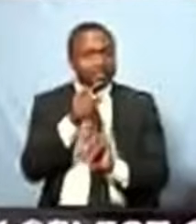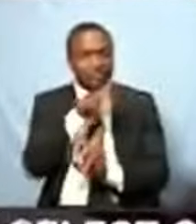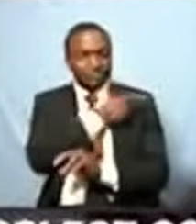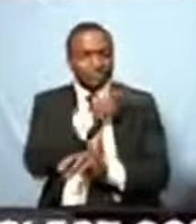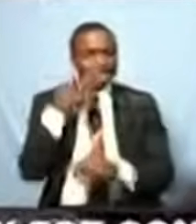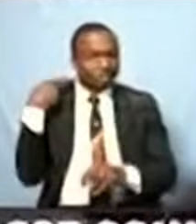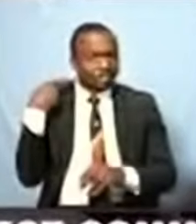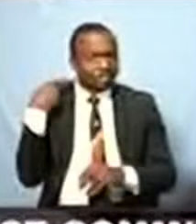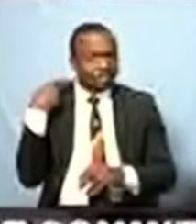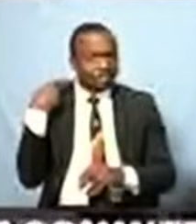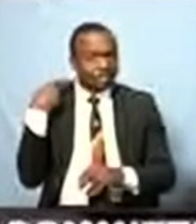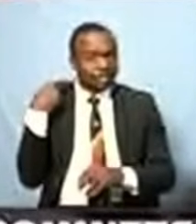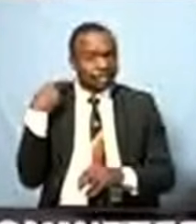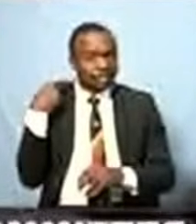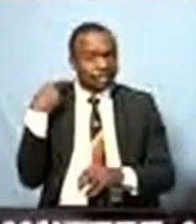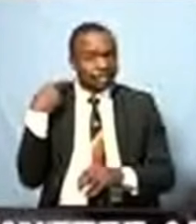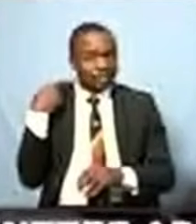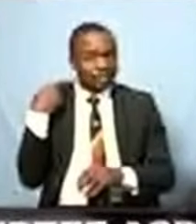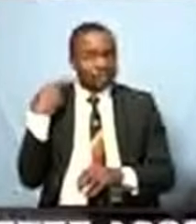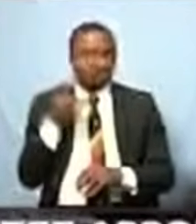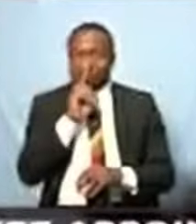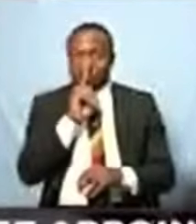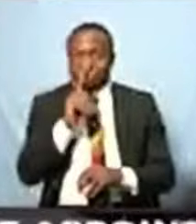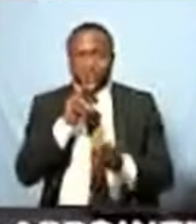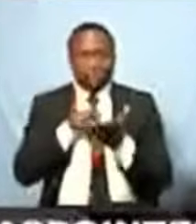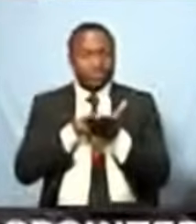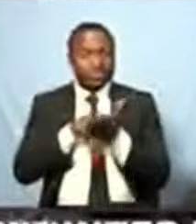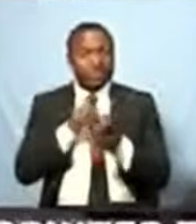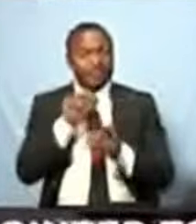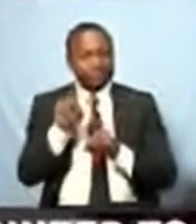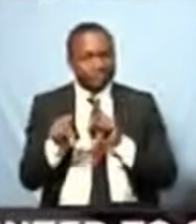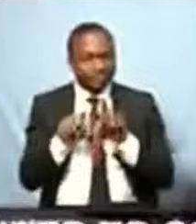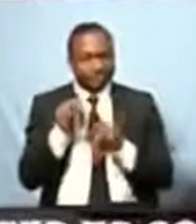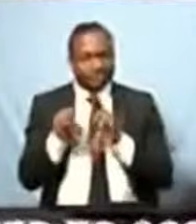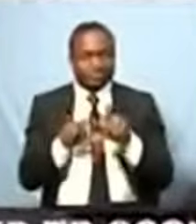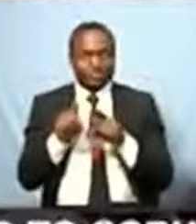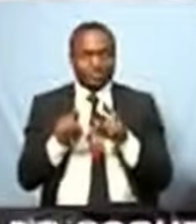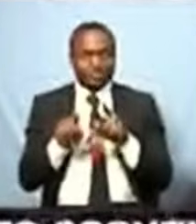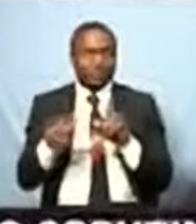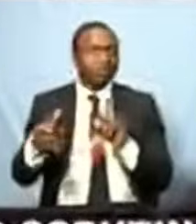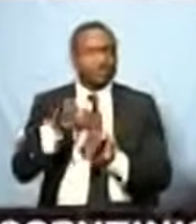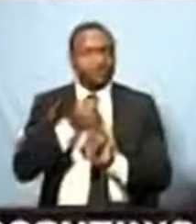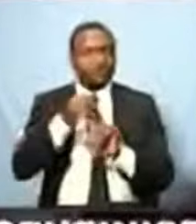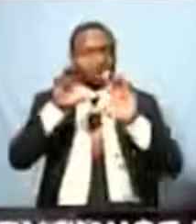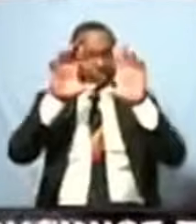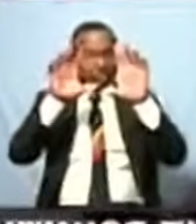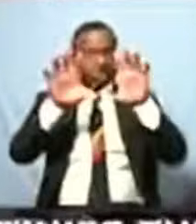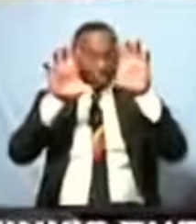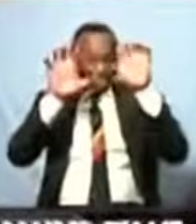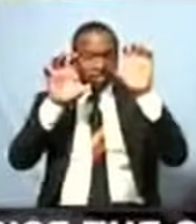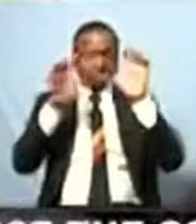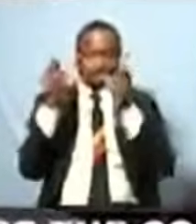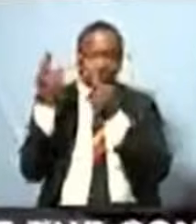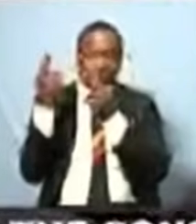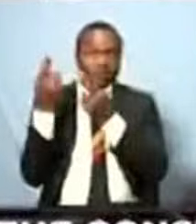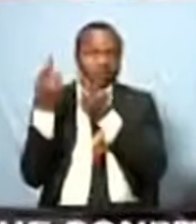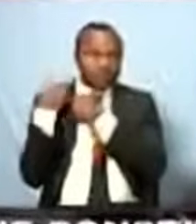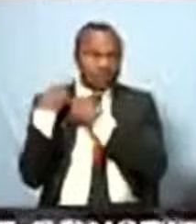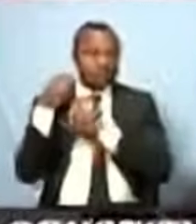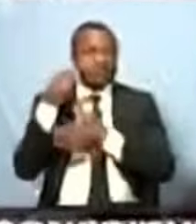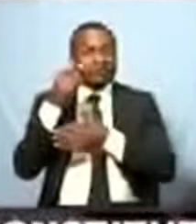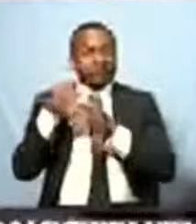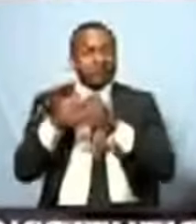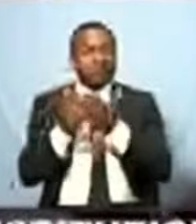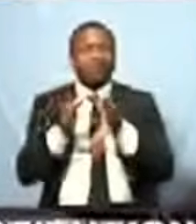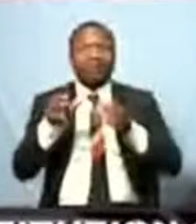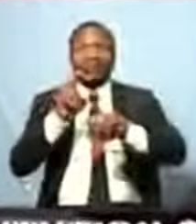Parliament be the true representative of the people and hold the executive accountable? How much time does a cabinet minister